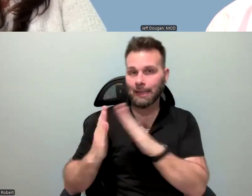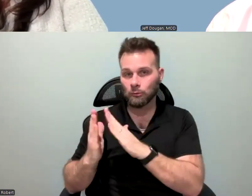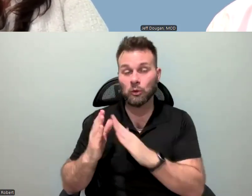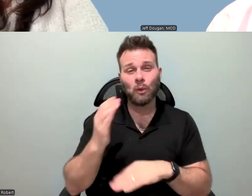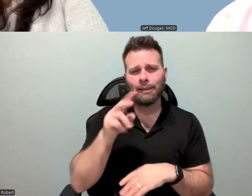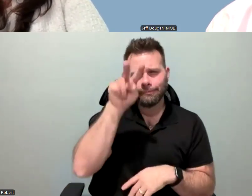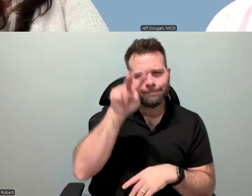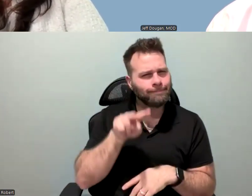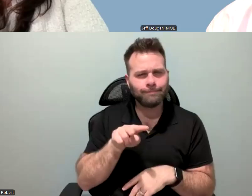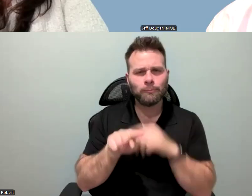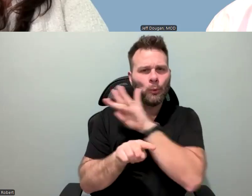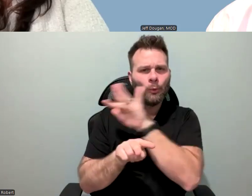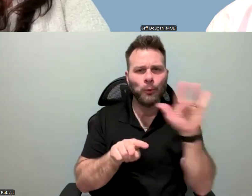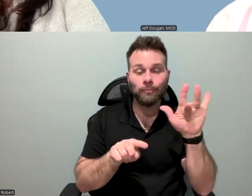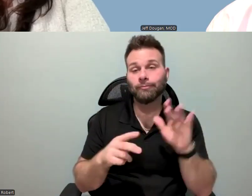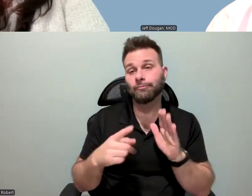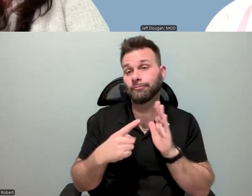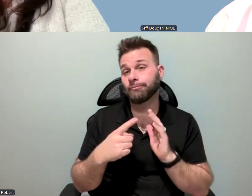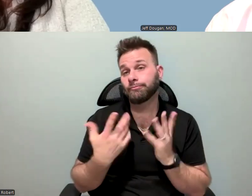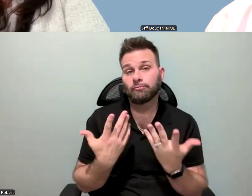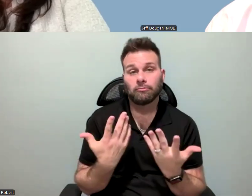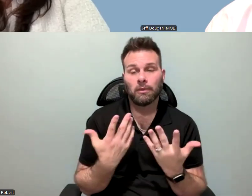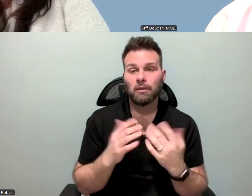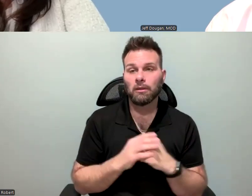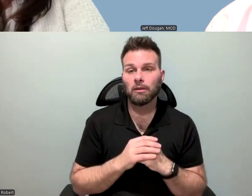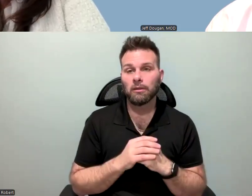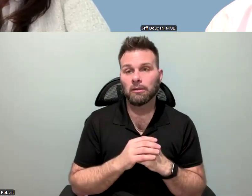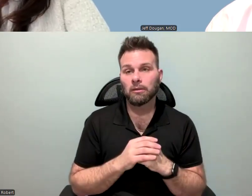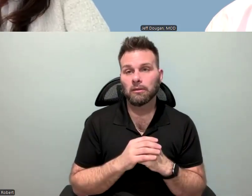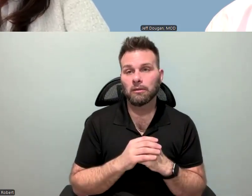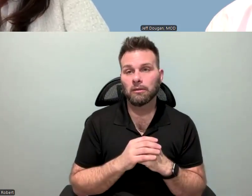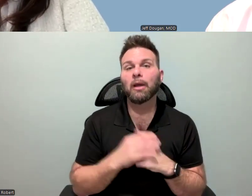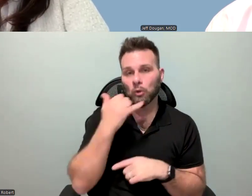there, check your city or town website or with your city or town clerk.